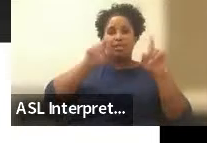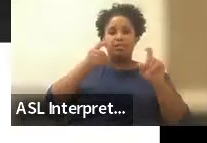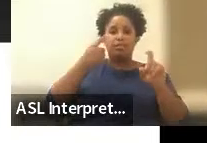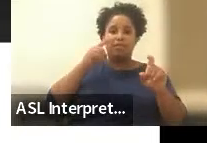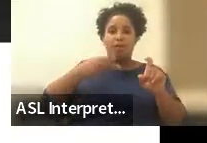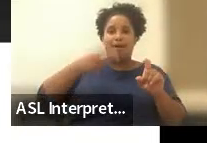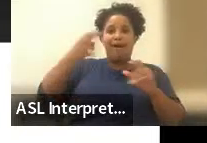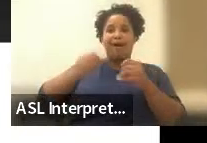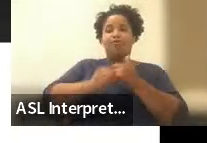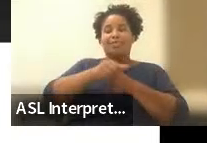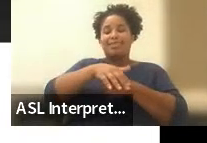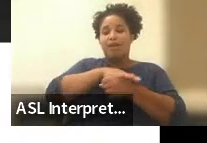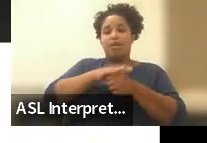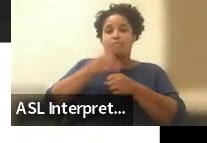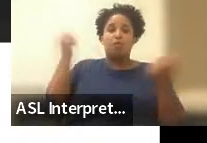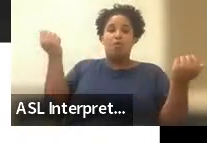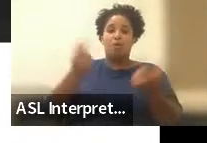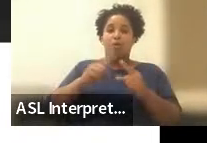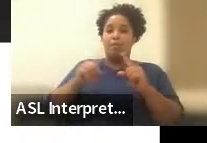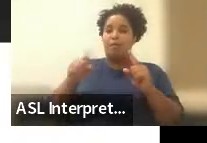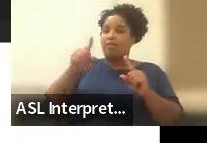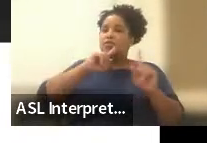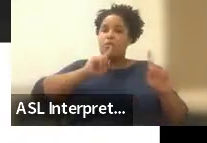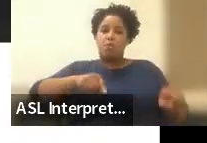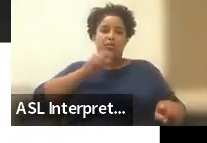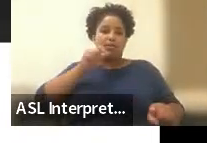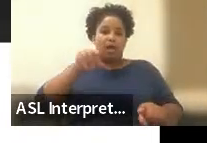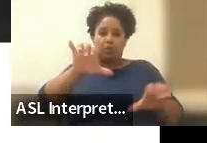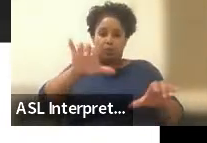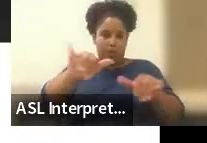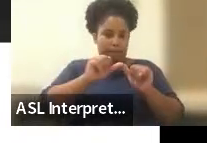everybody, but that wasn't what these orders did.